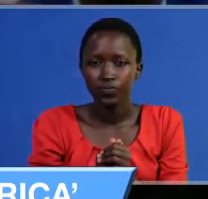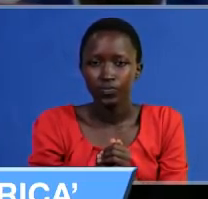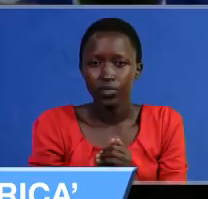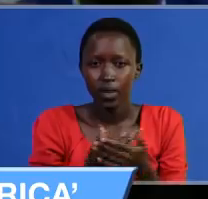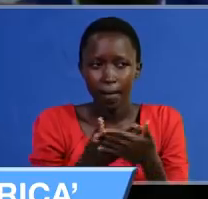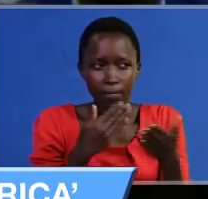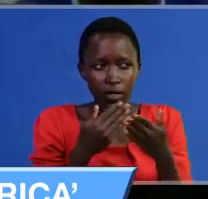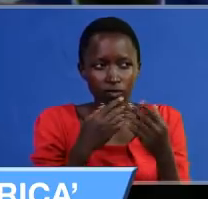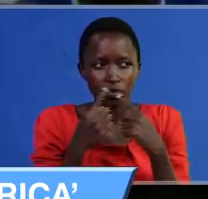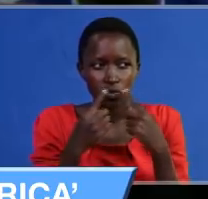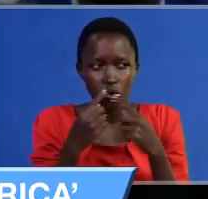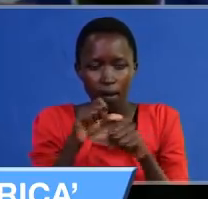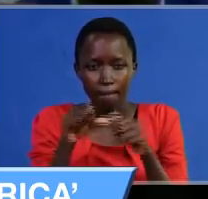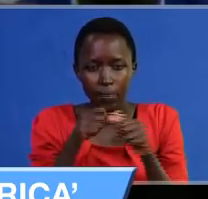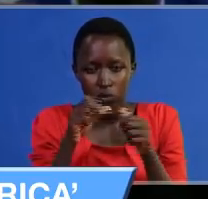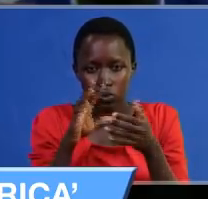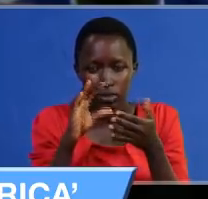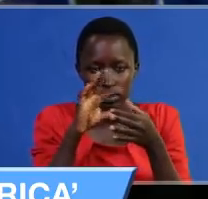Before we talk about integration,